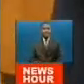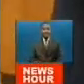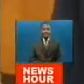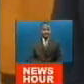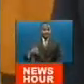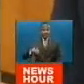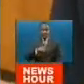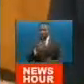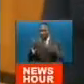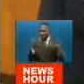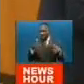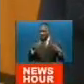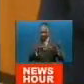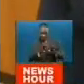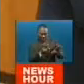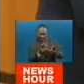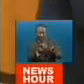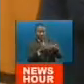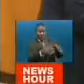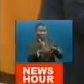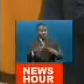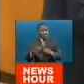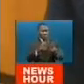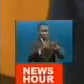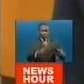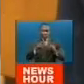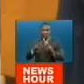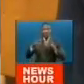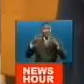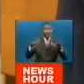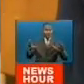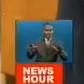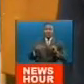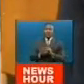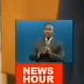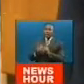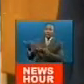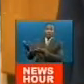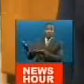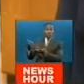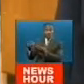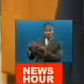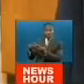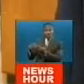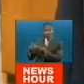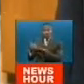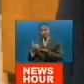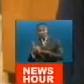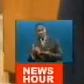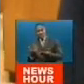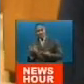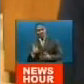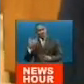already identified these communities and feasibility study is being done. We are going through approval processes. We believe that all of